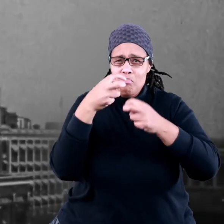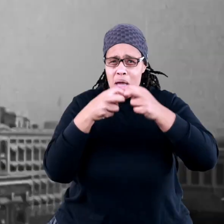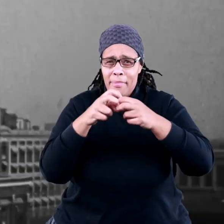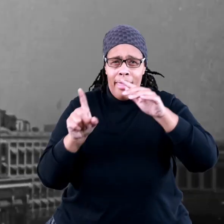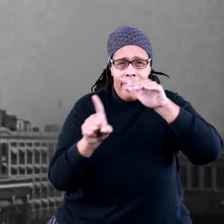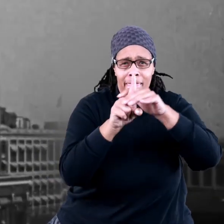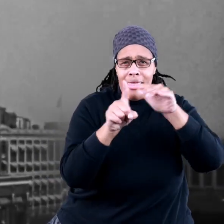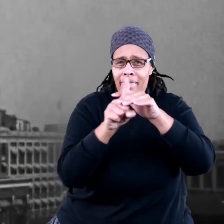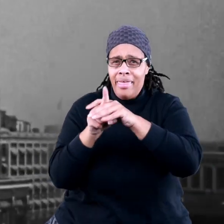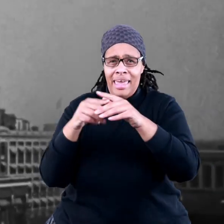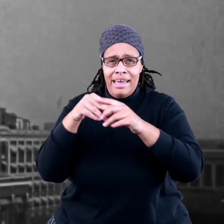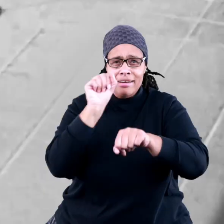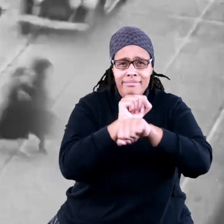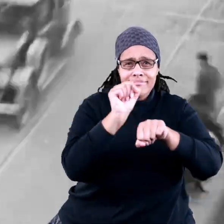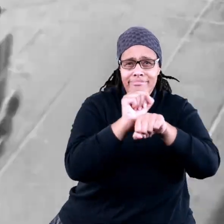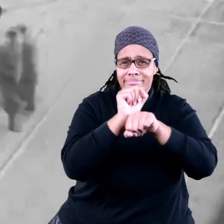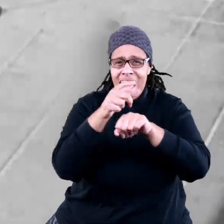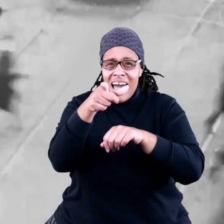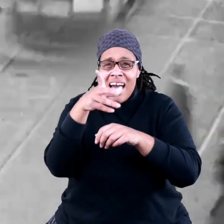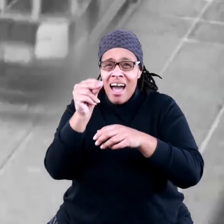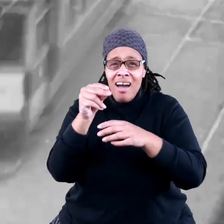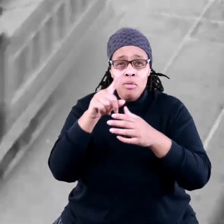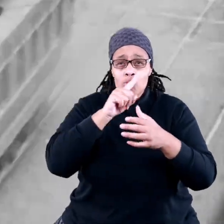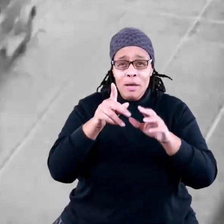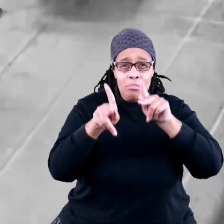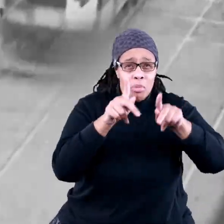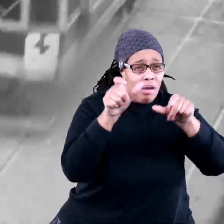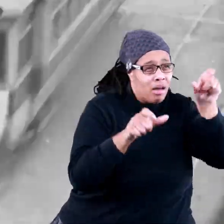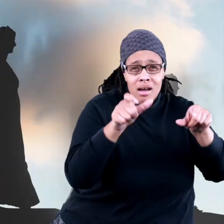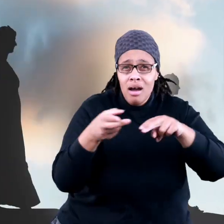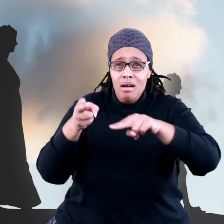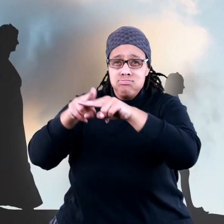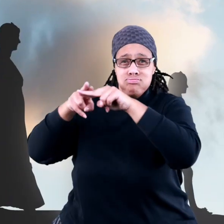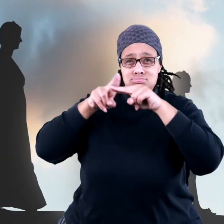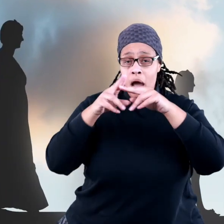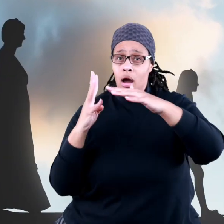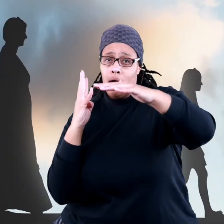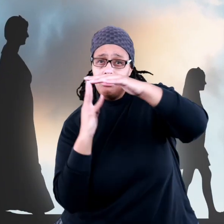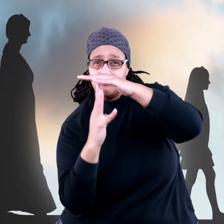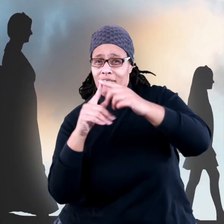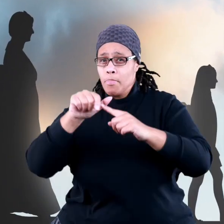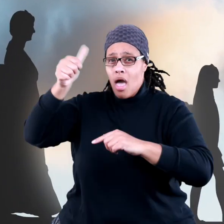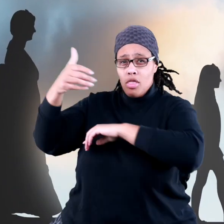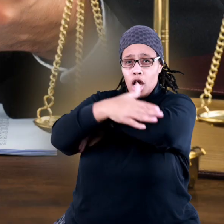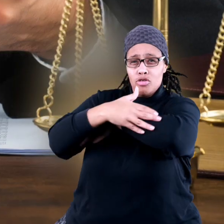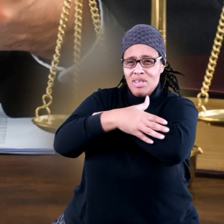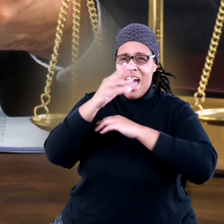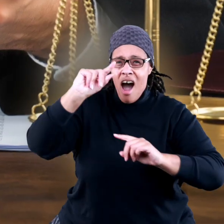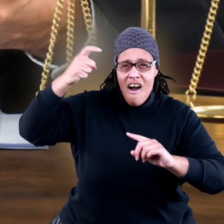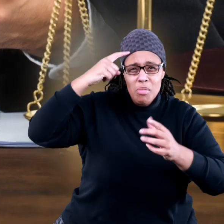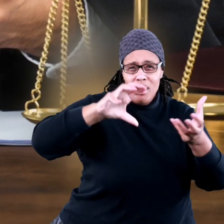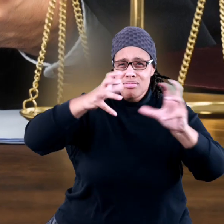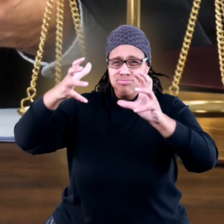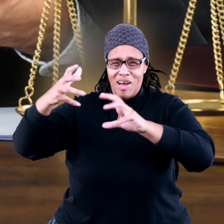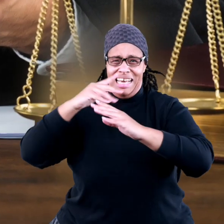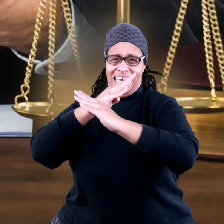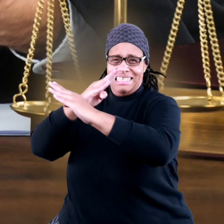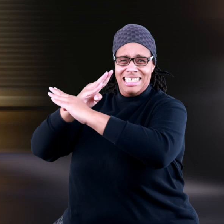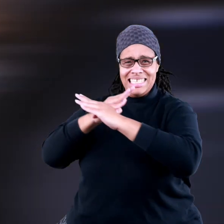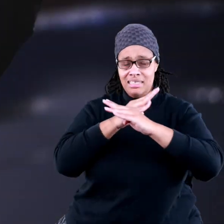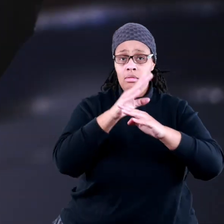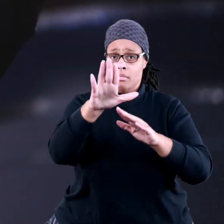to industrialization, population increase in cities, immigration from other countries, and government